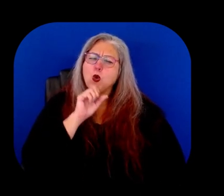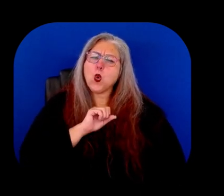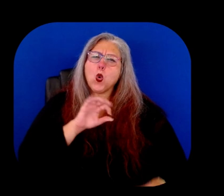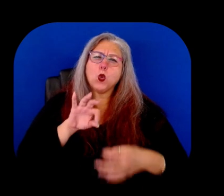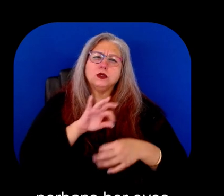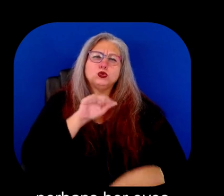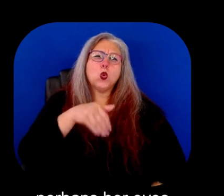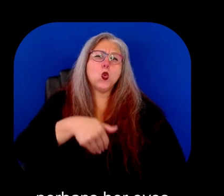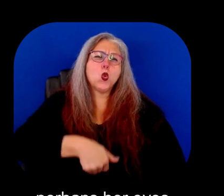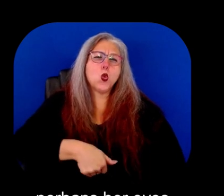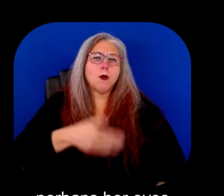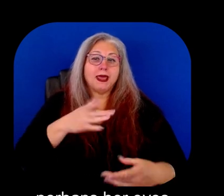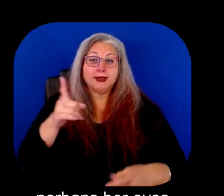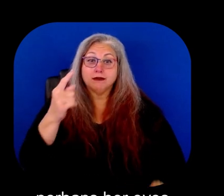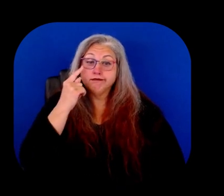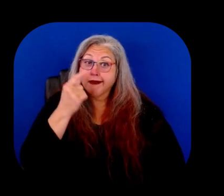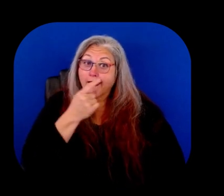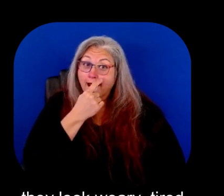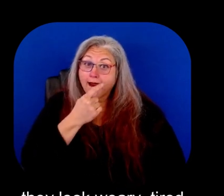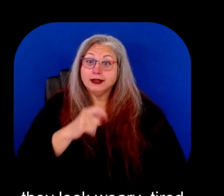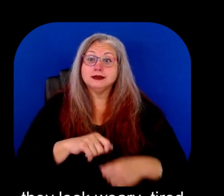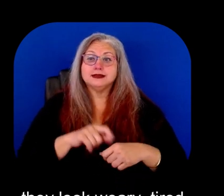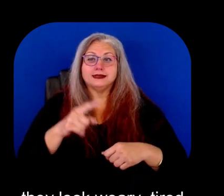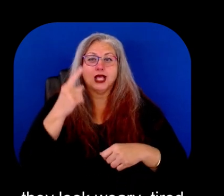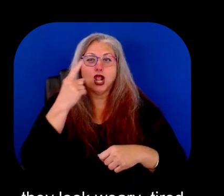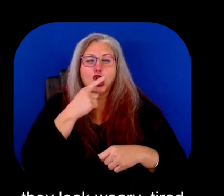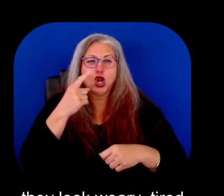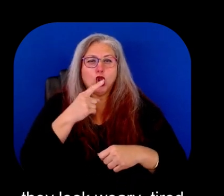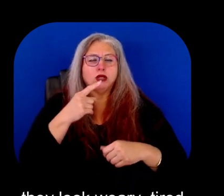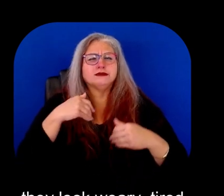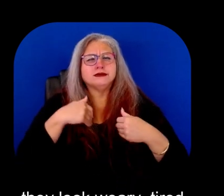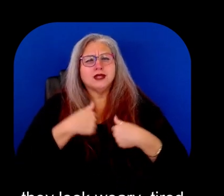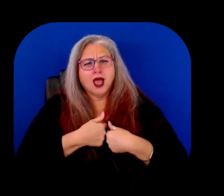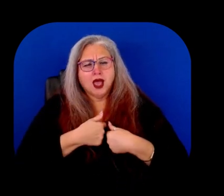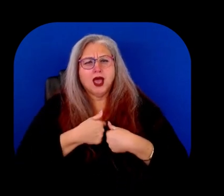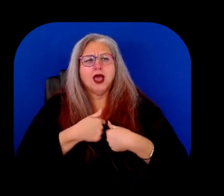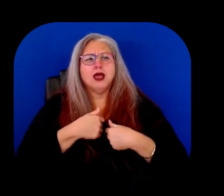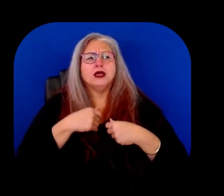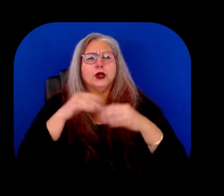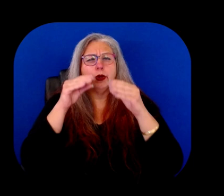soul. Perhaps her eyes, they look weary, tired,